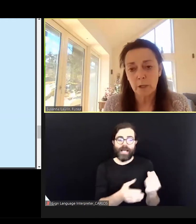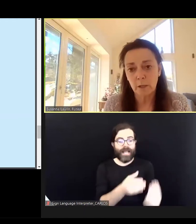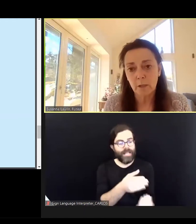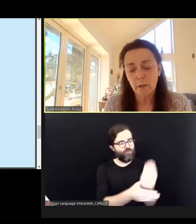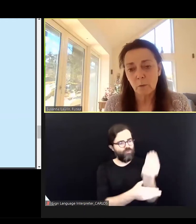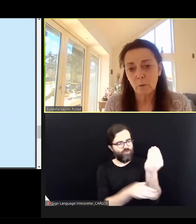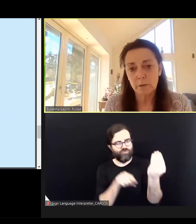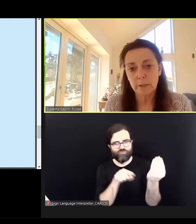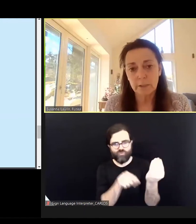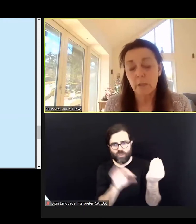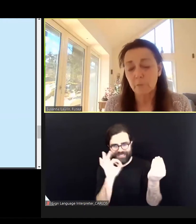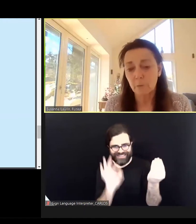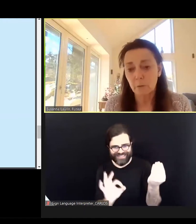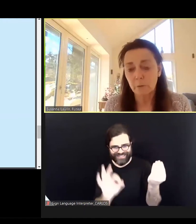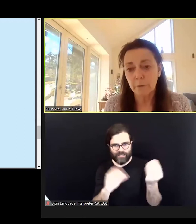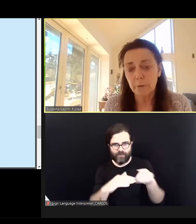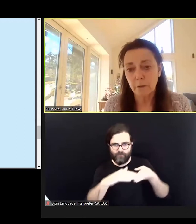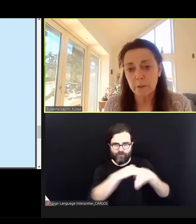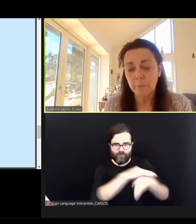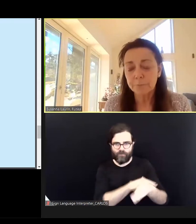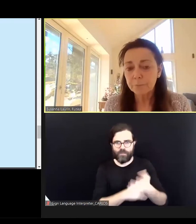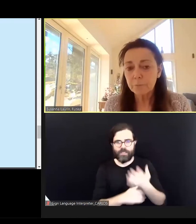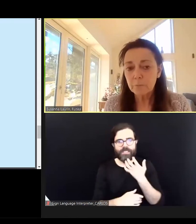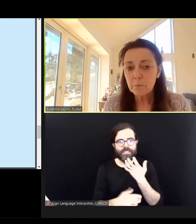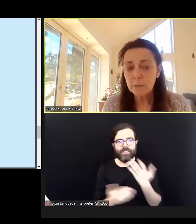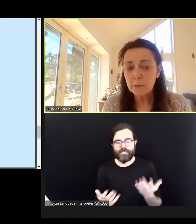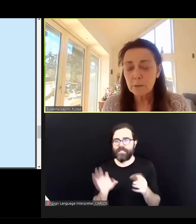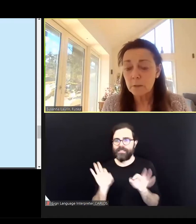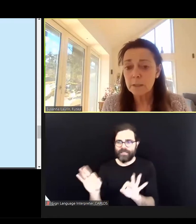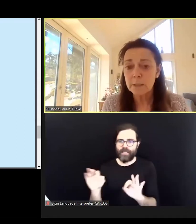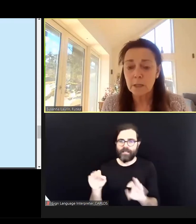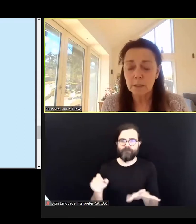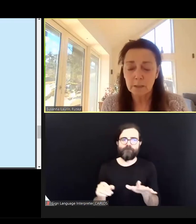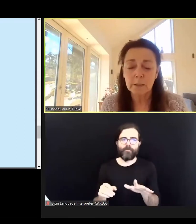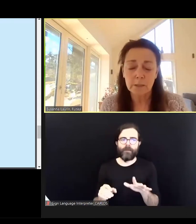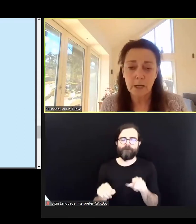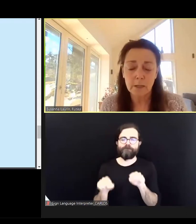Act, all these three ENs will be